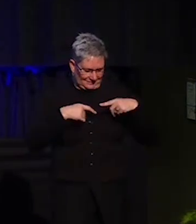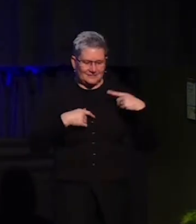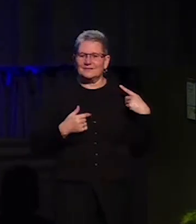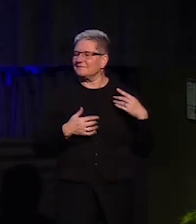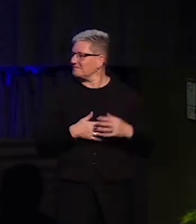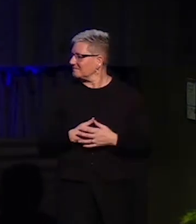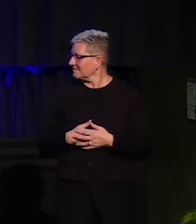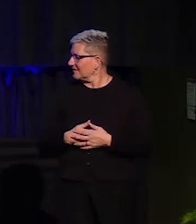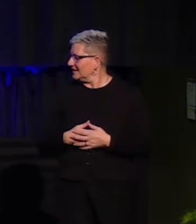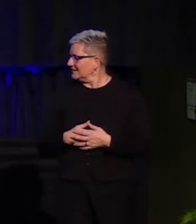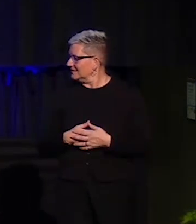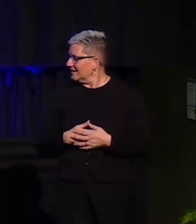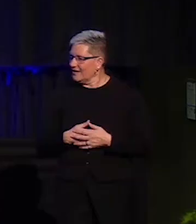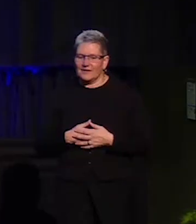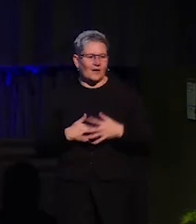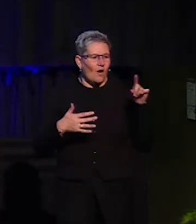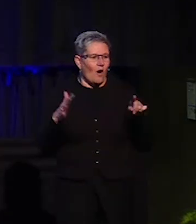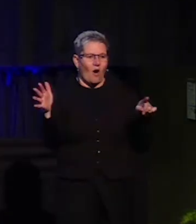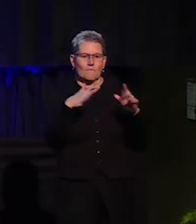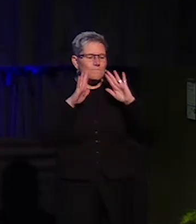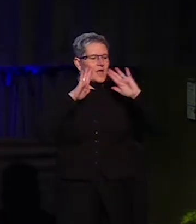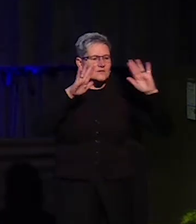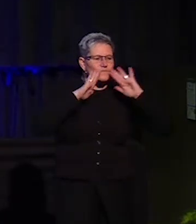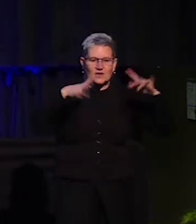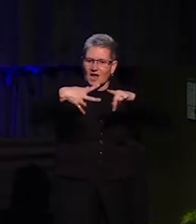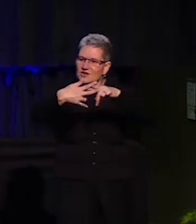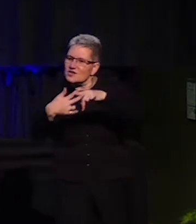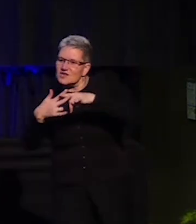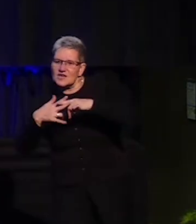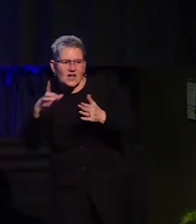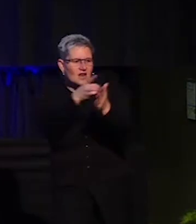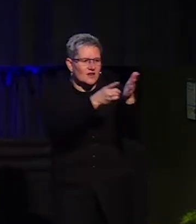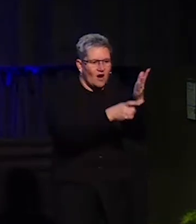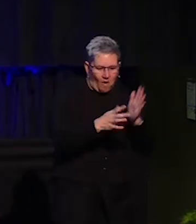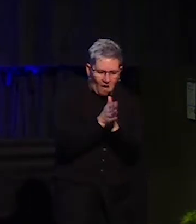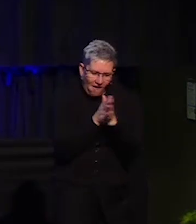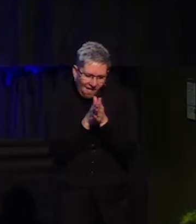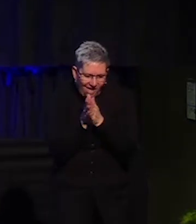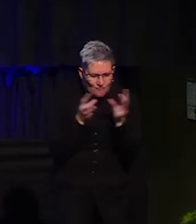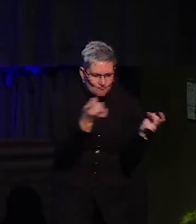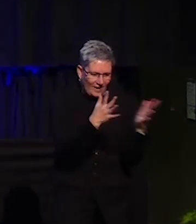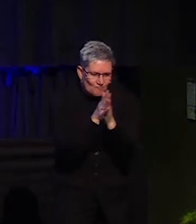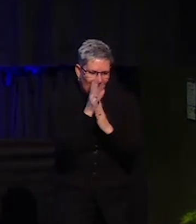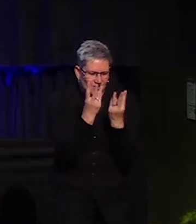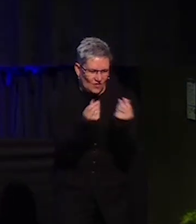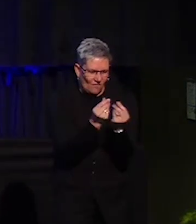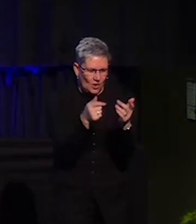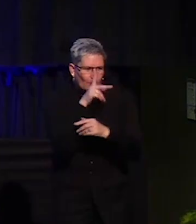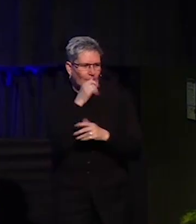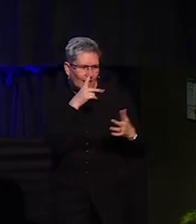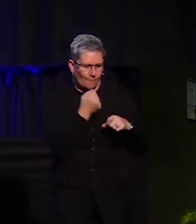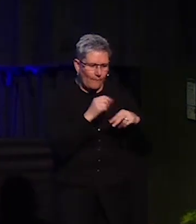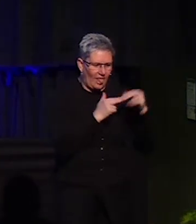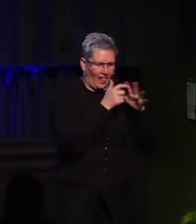Then all these wonderfully enthusiastic designers and engineers get into solution mode and they go, well, maybe there's an app for